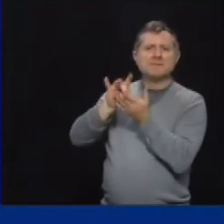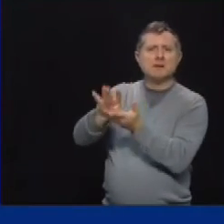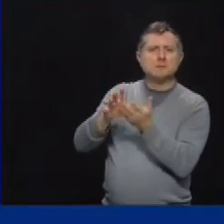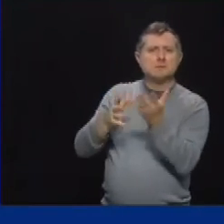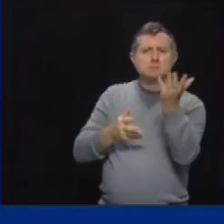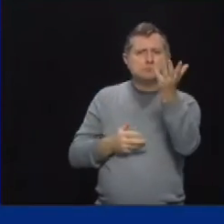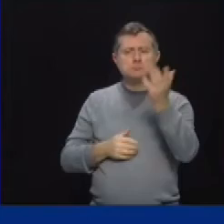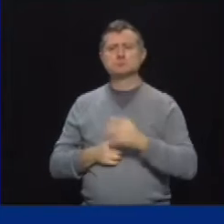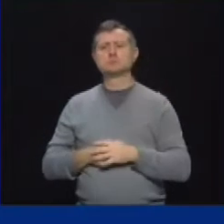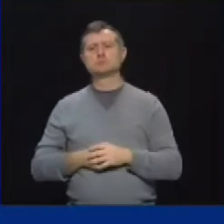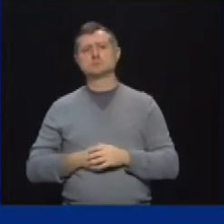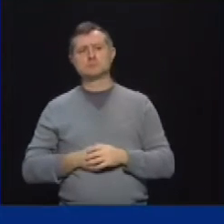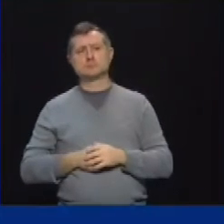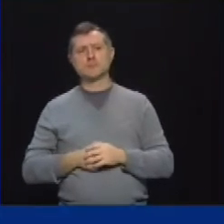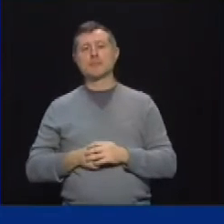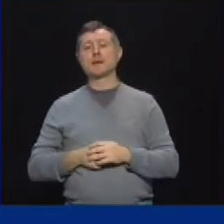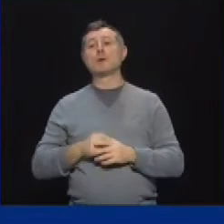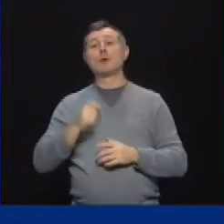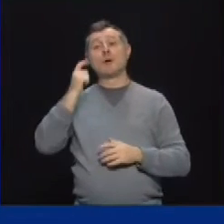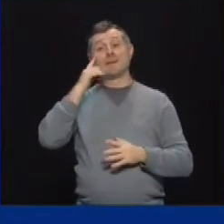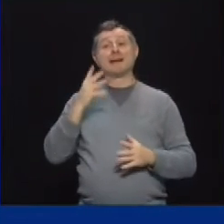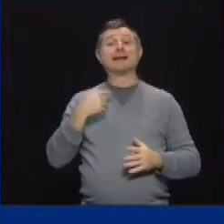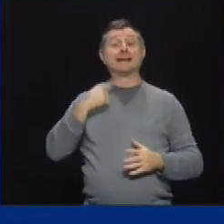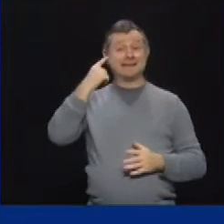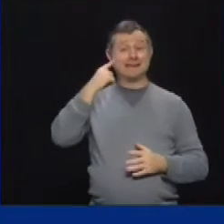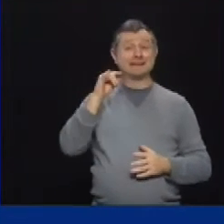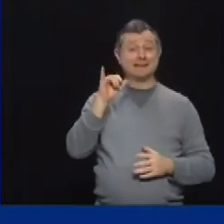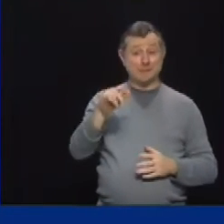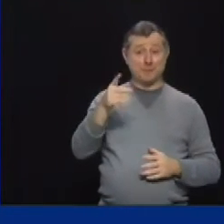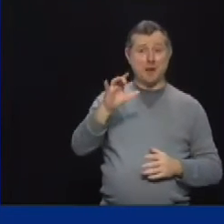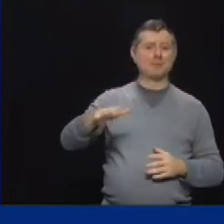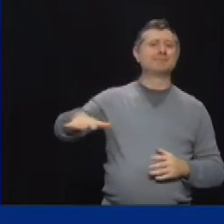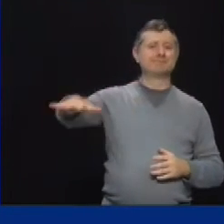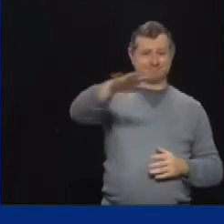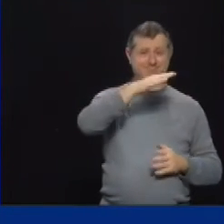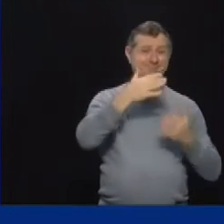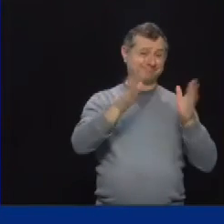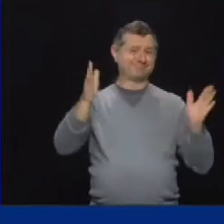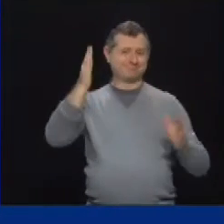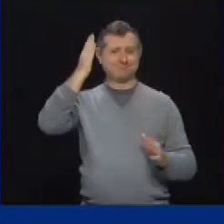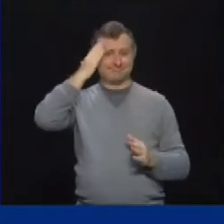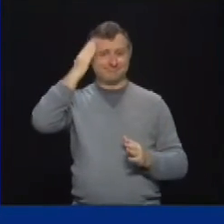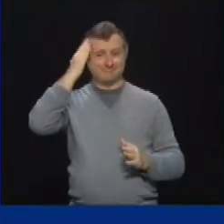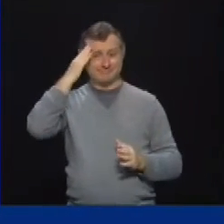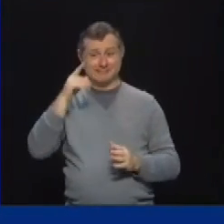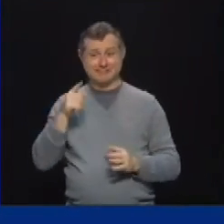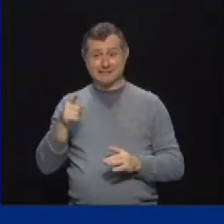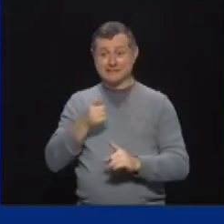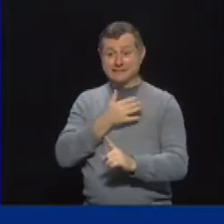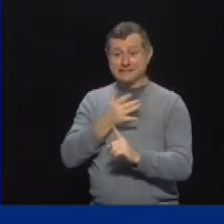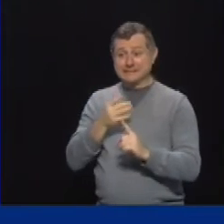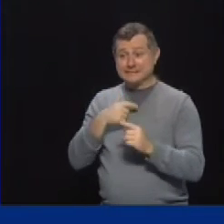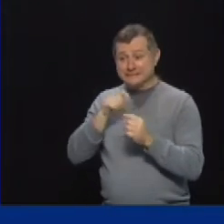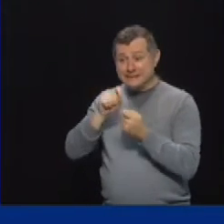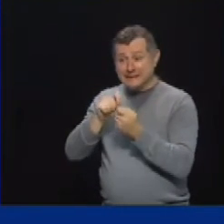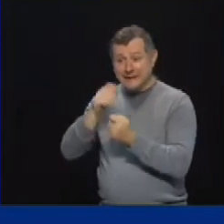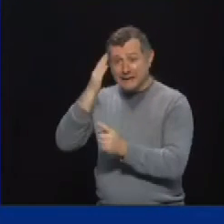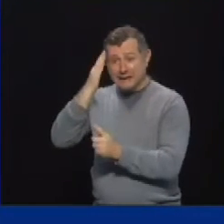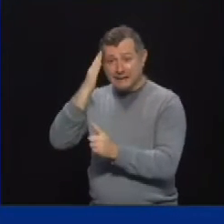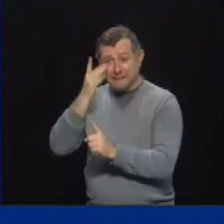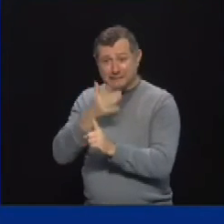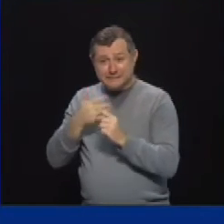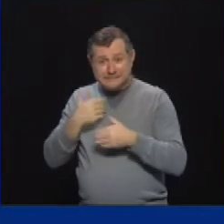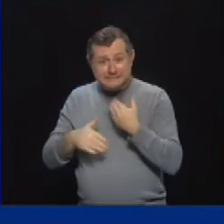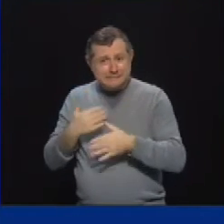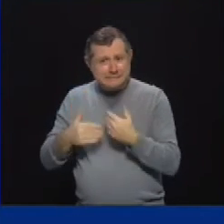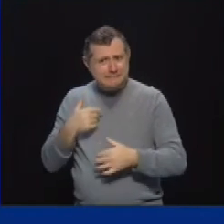I believe the public knew you're spending the days leading up to that eviction moratorium deadline working on this. We absolutely were. We